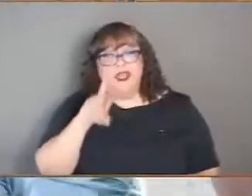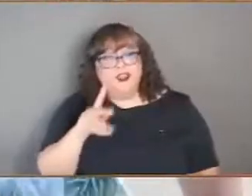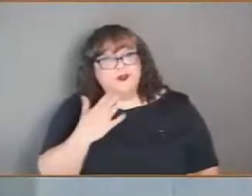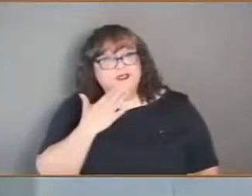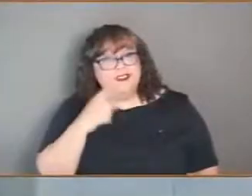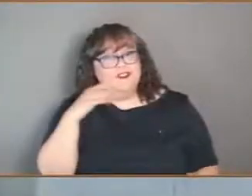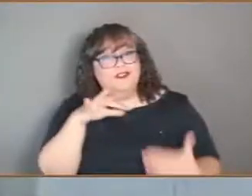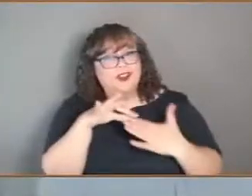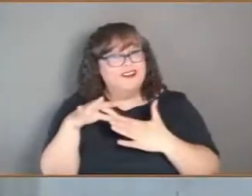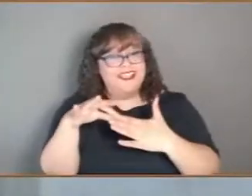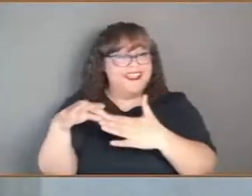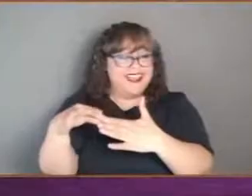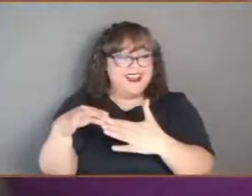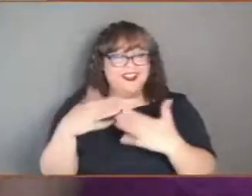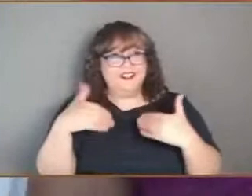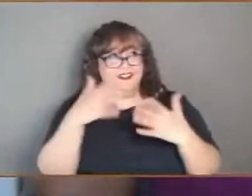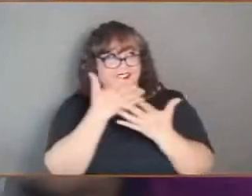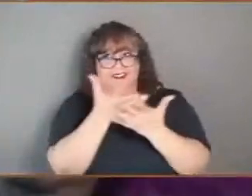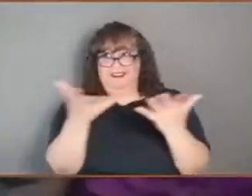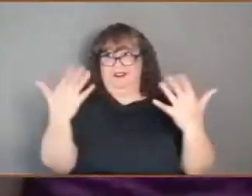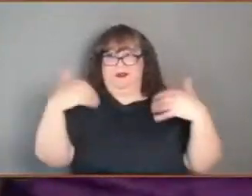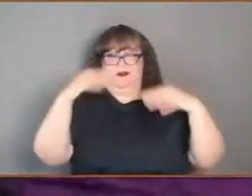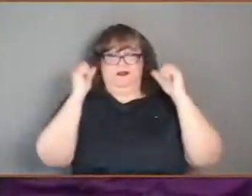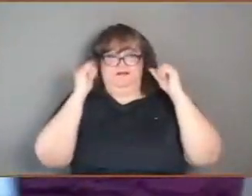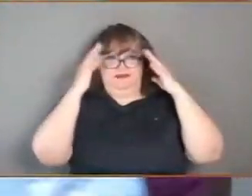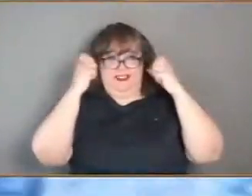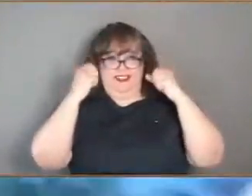incredible. This is insane.